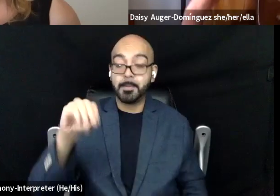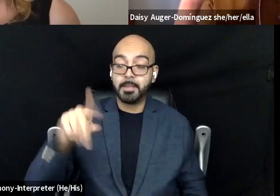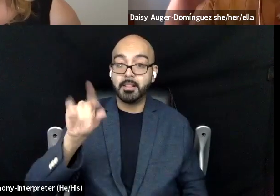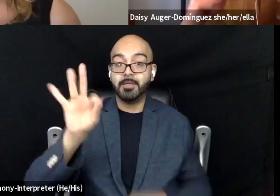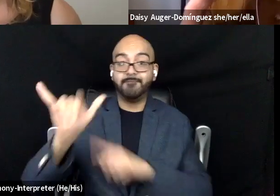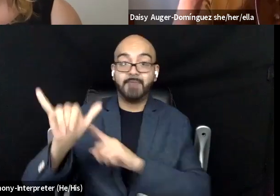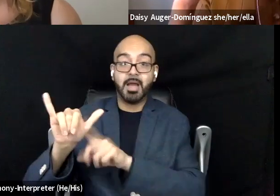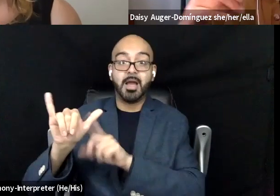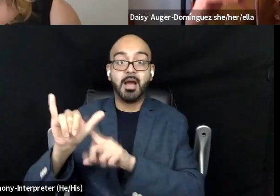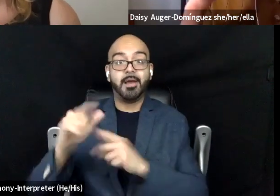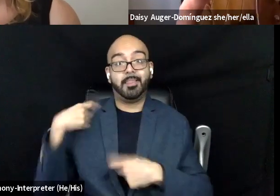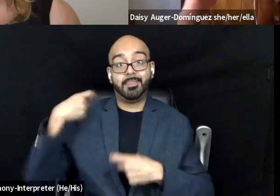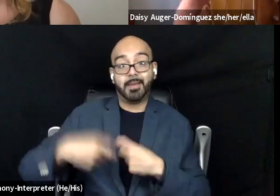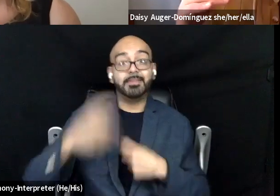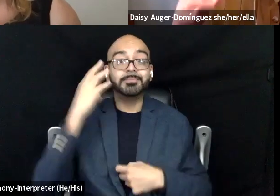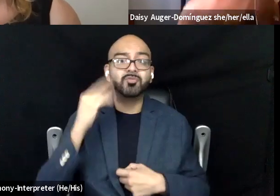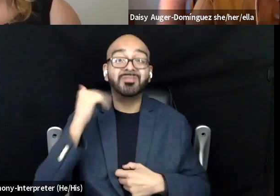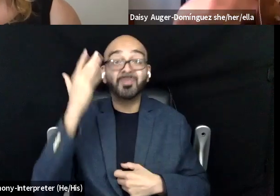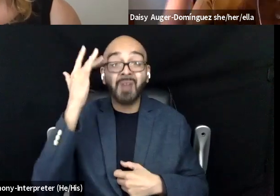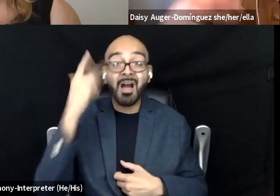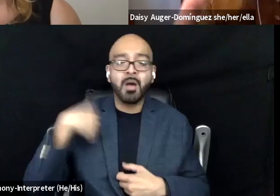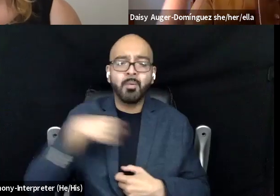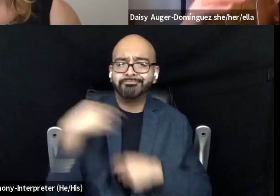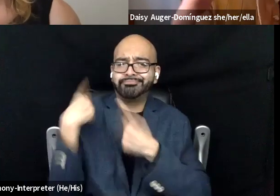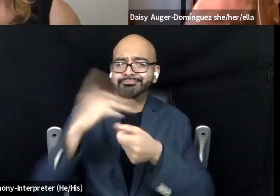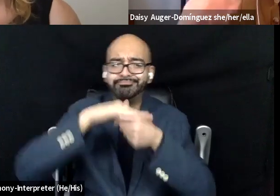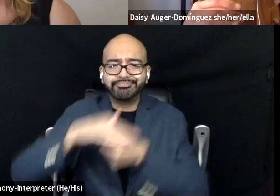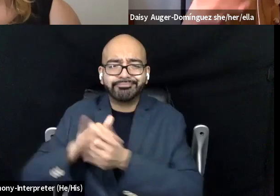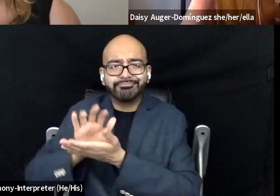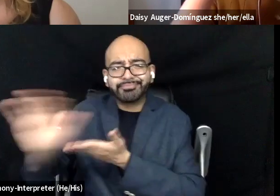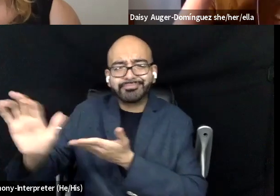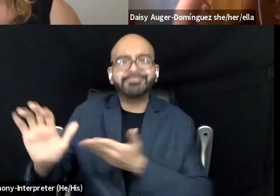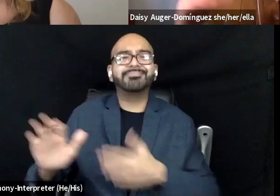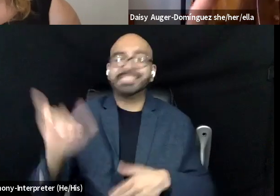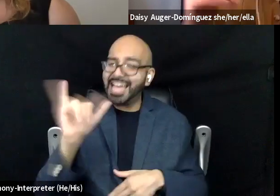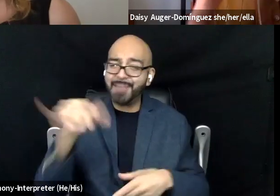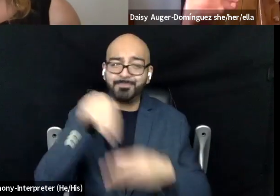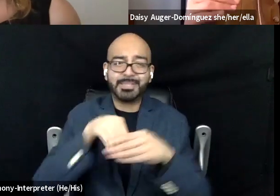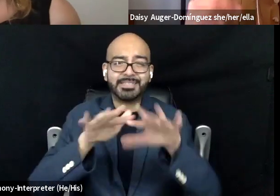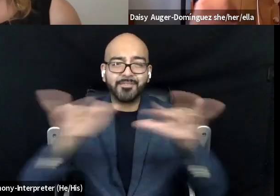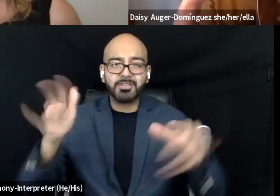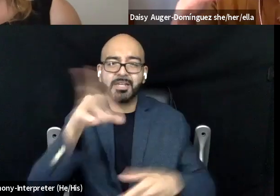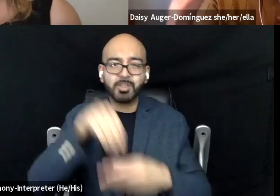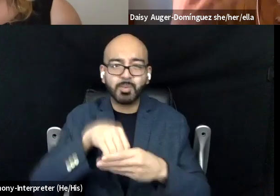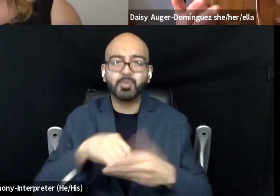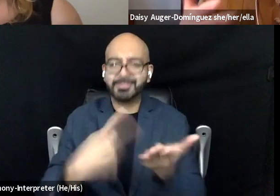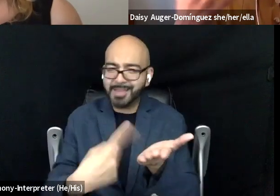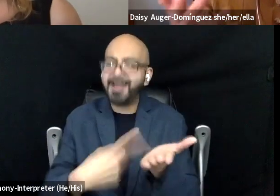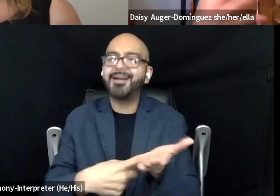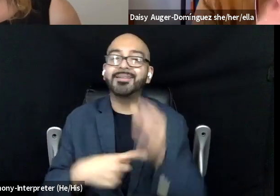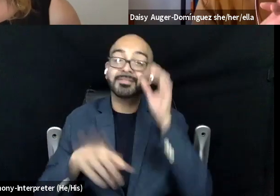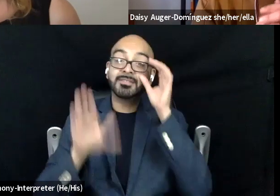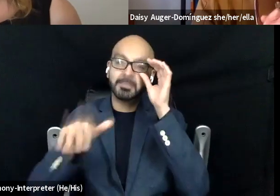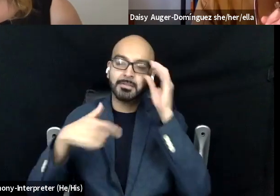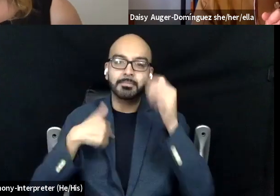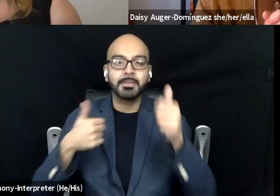know, we've been marginalized and silenced for so long, even in the diversity and inclusion conversation. And so what I often say, and I was the executive sponsor for